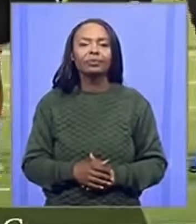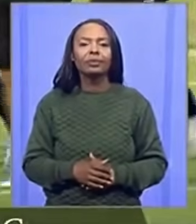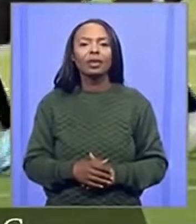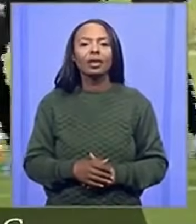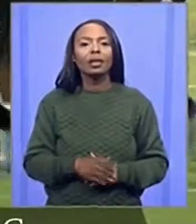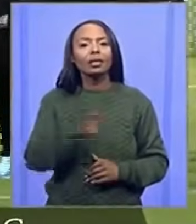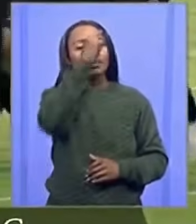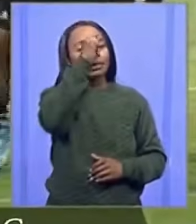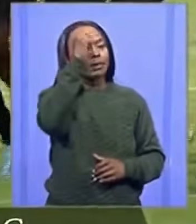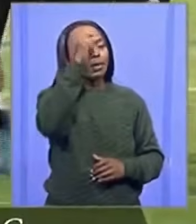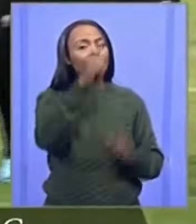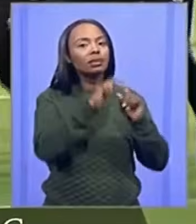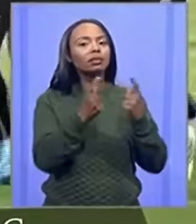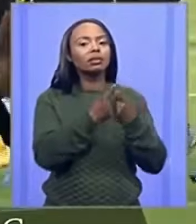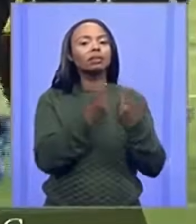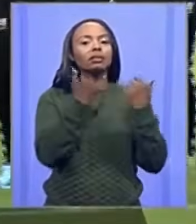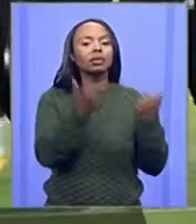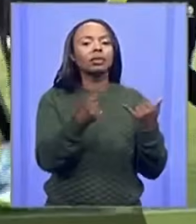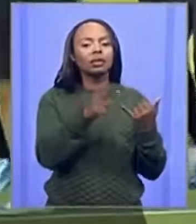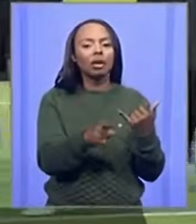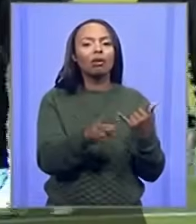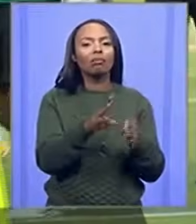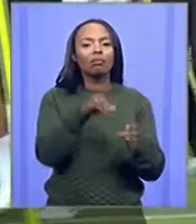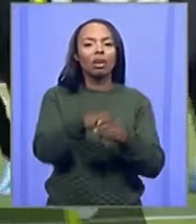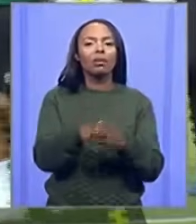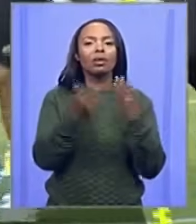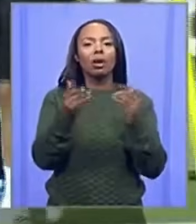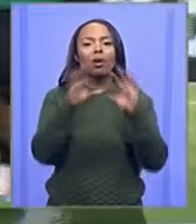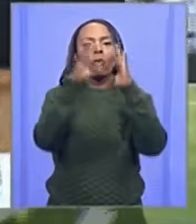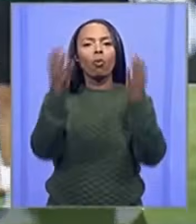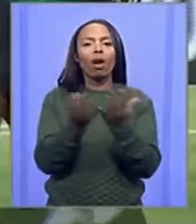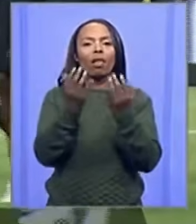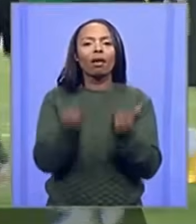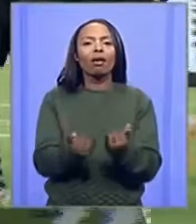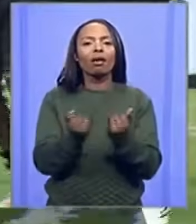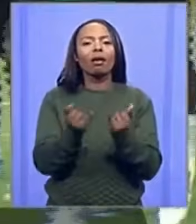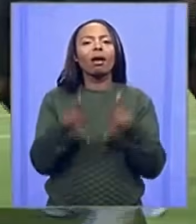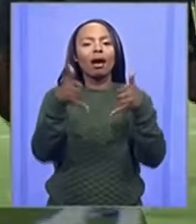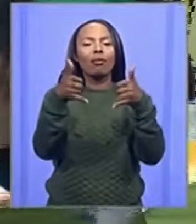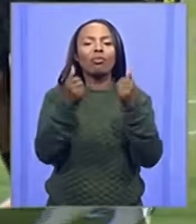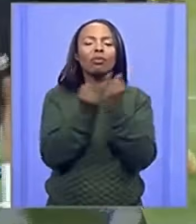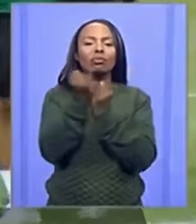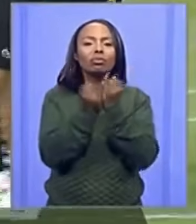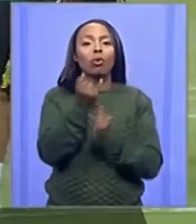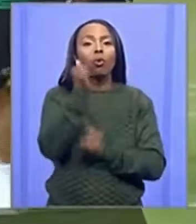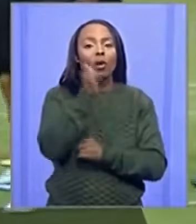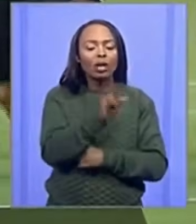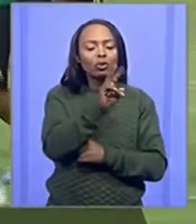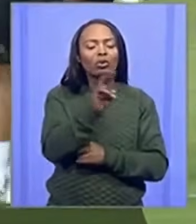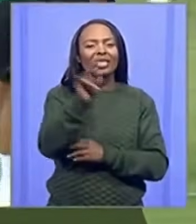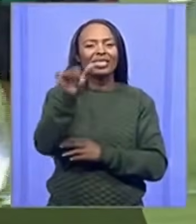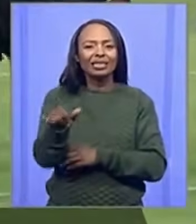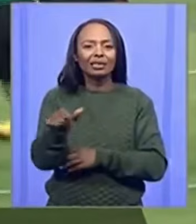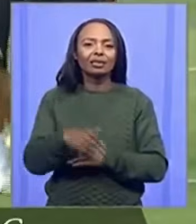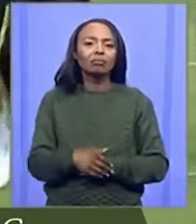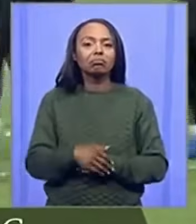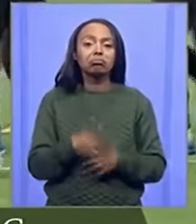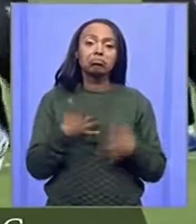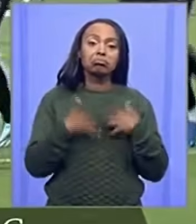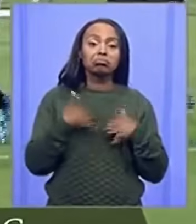Bafana ba tlo dira ka gohle go raloka dipapading tša sebjana sa lefatshe ka 2026. Baraloki ba tletse